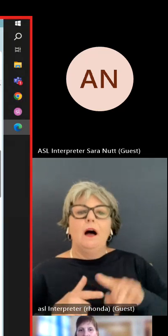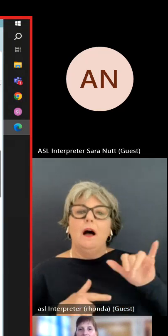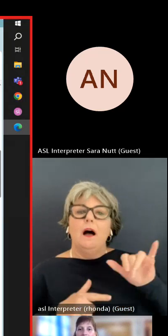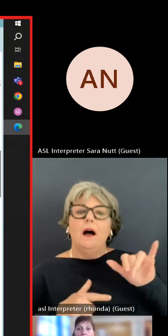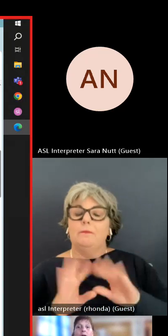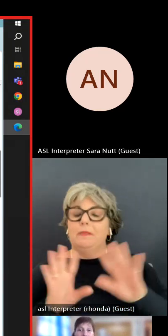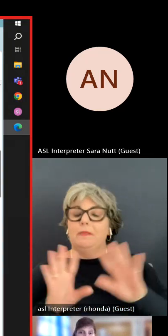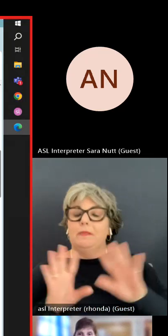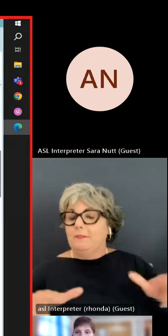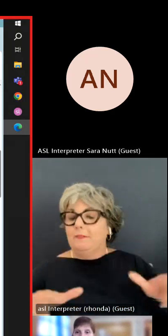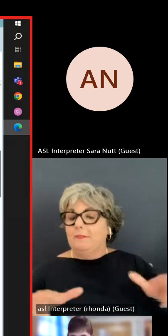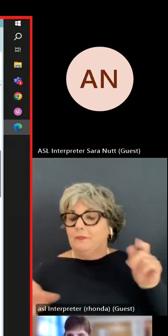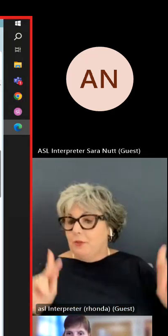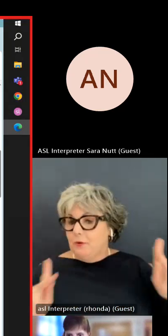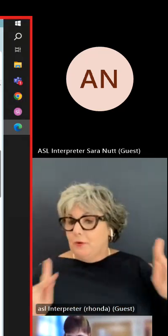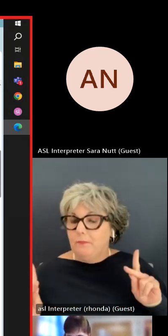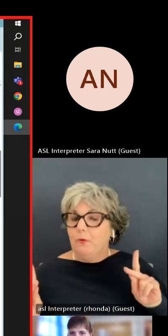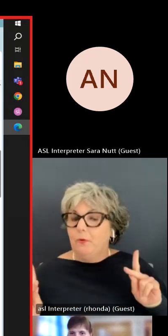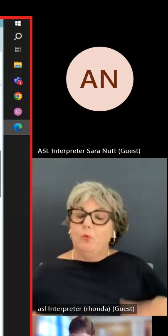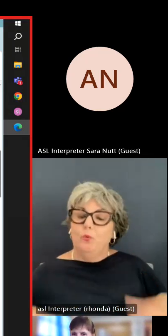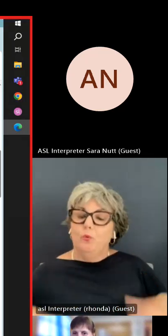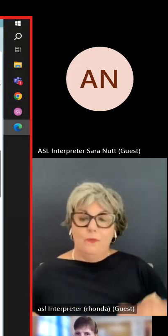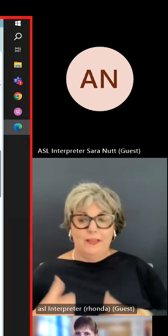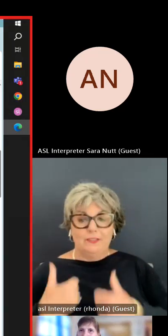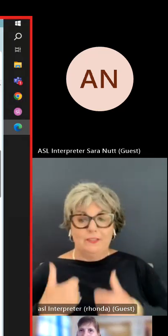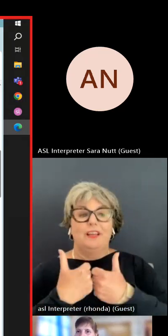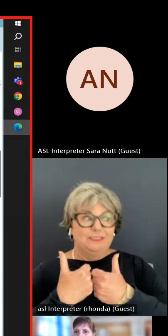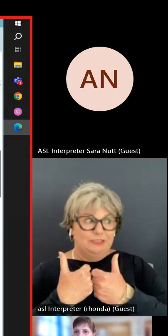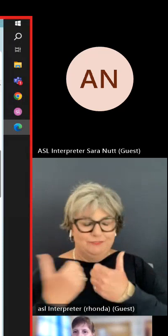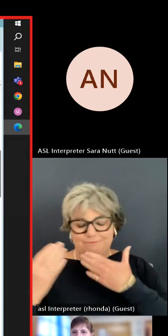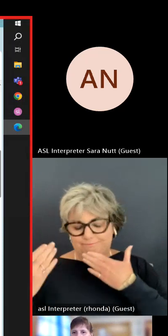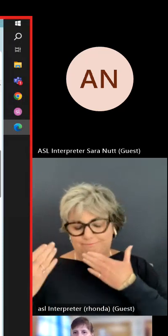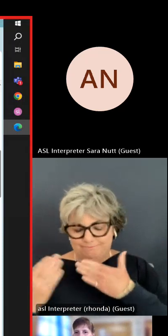that's a worthy endeavor as well. Thank you.